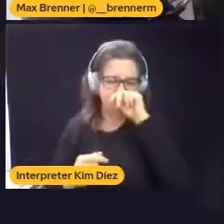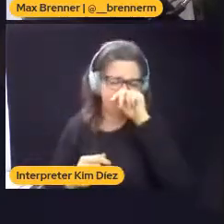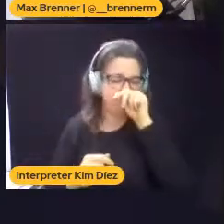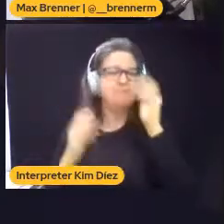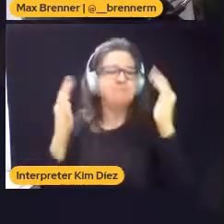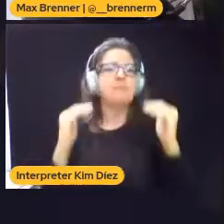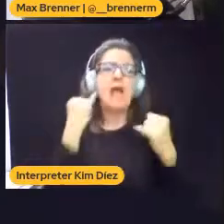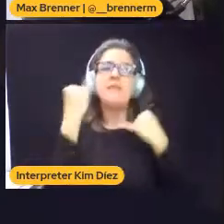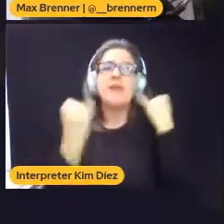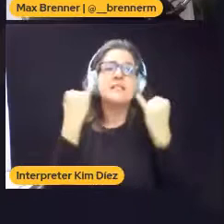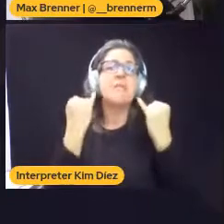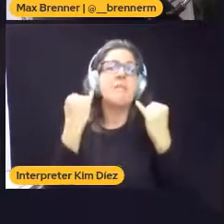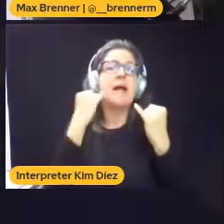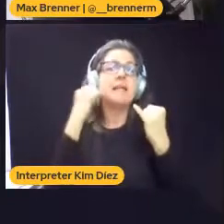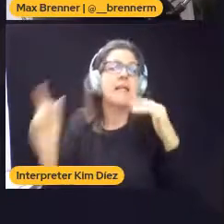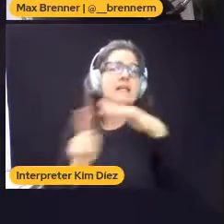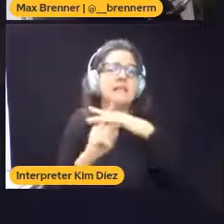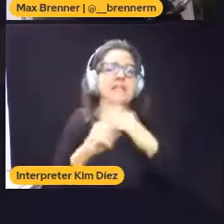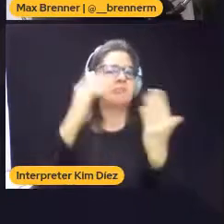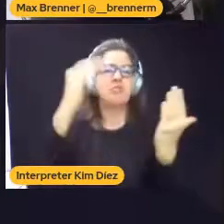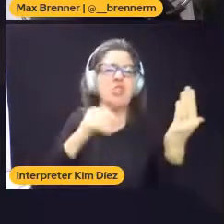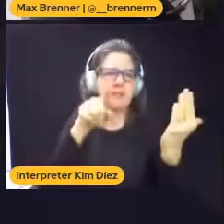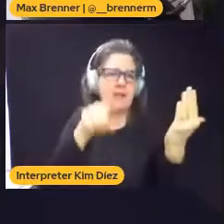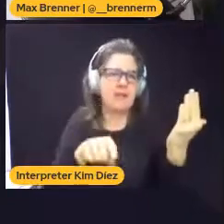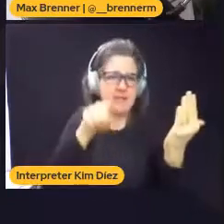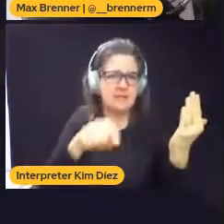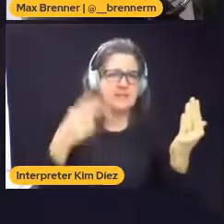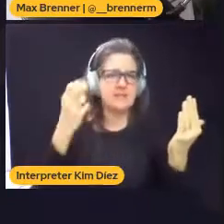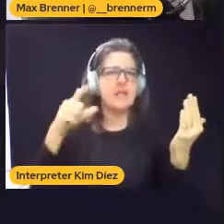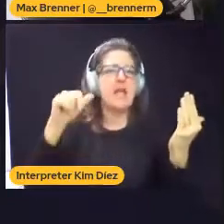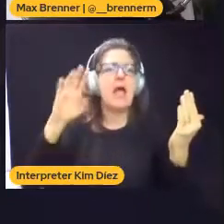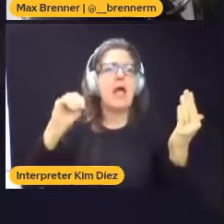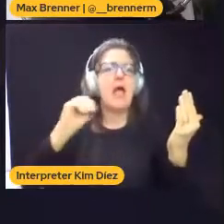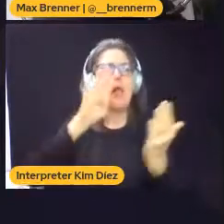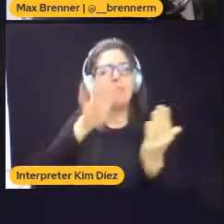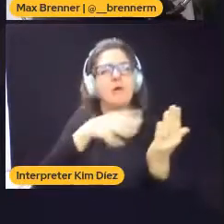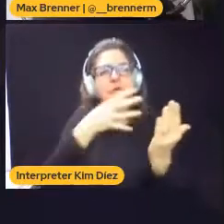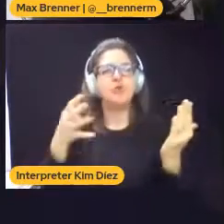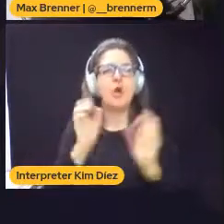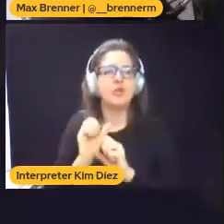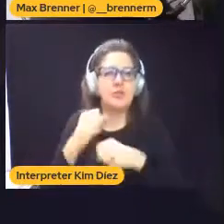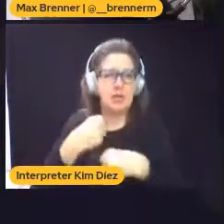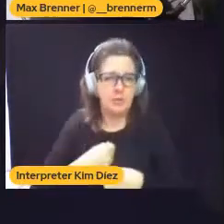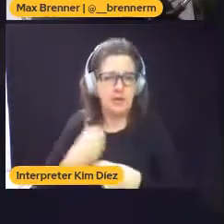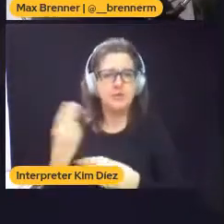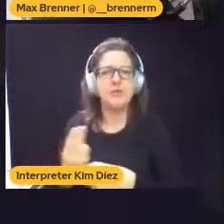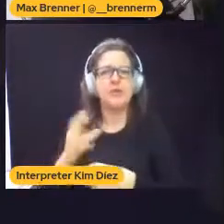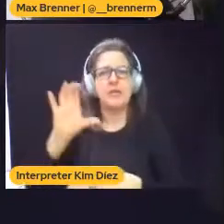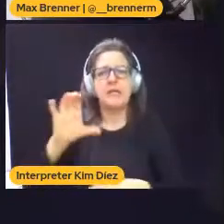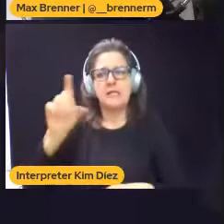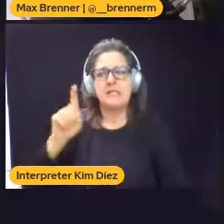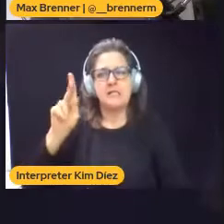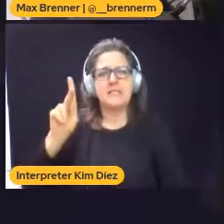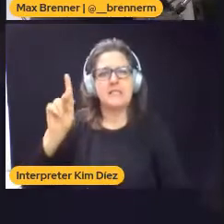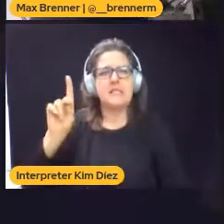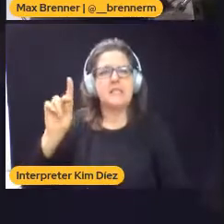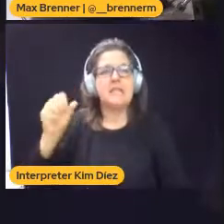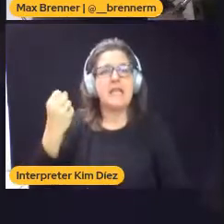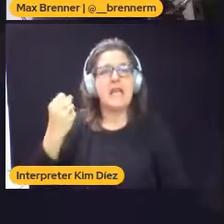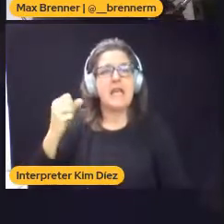ideas coming up, so we'll just list them here. So it's about Helm chart generation, so you can take your cdk8s code and generate Helm charts out of it. You